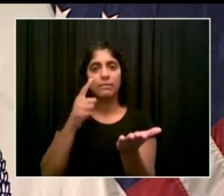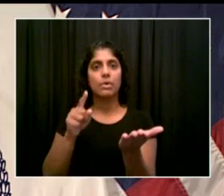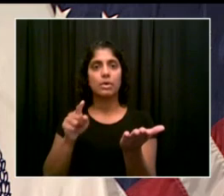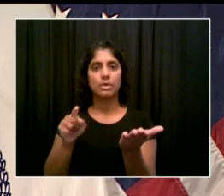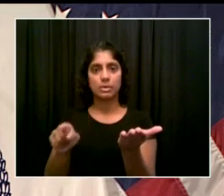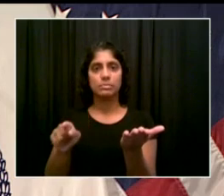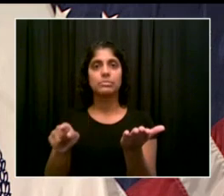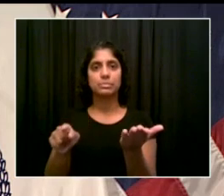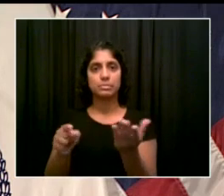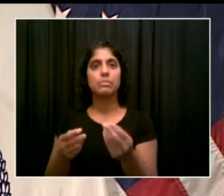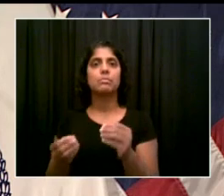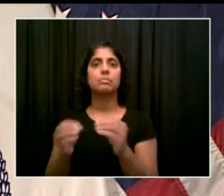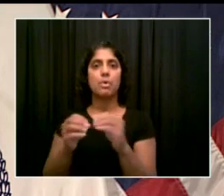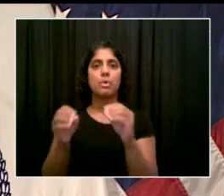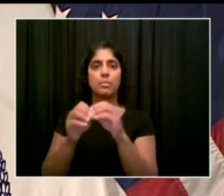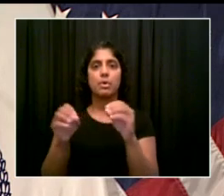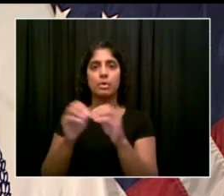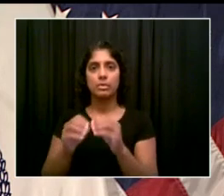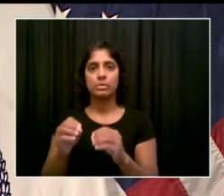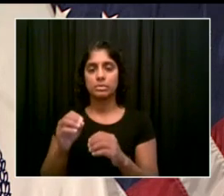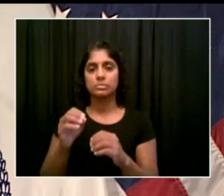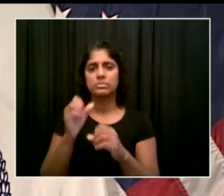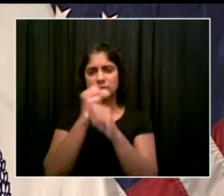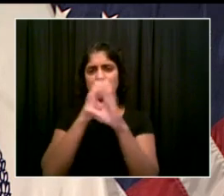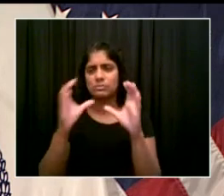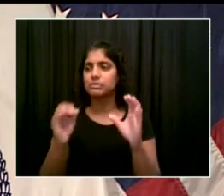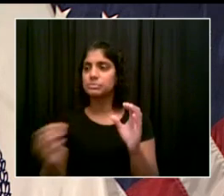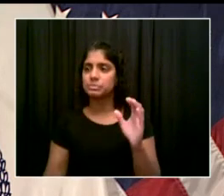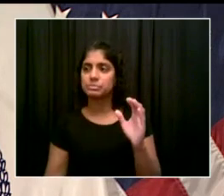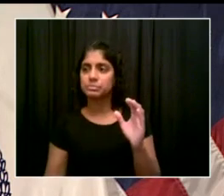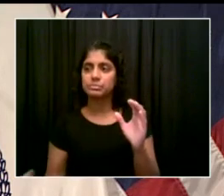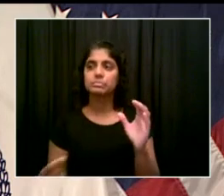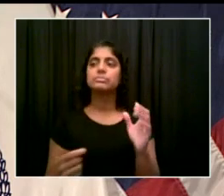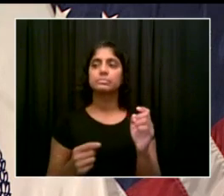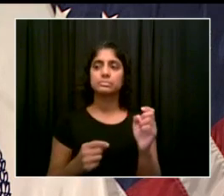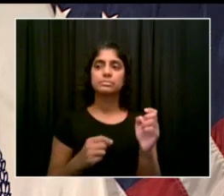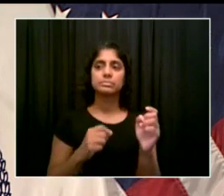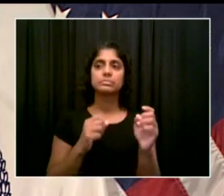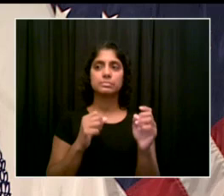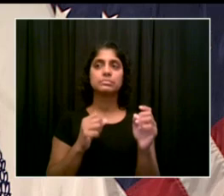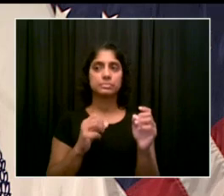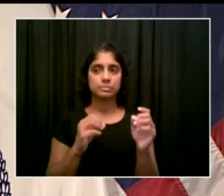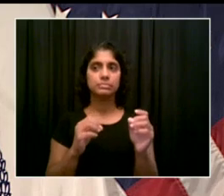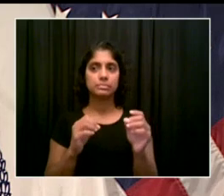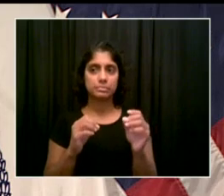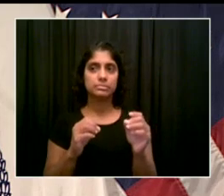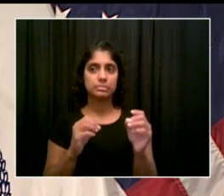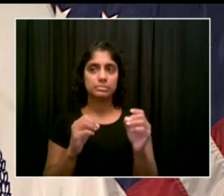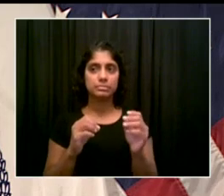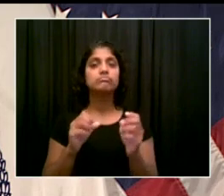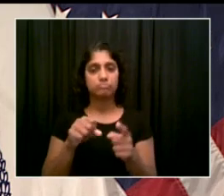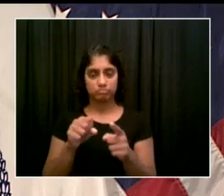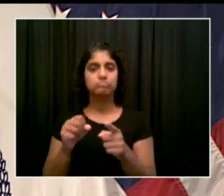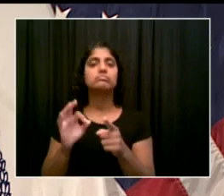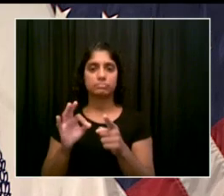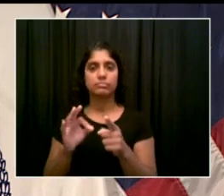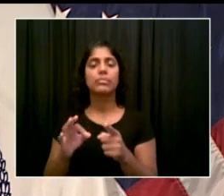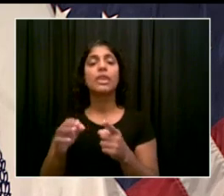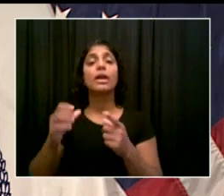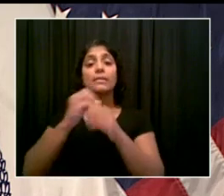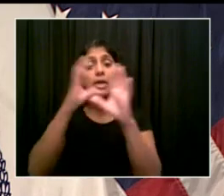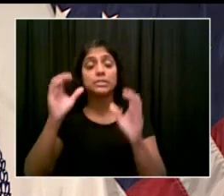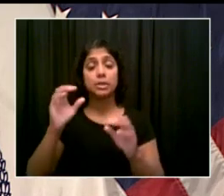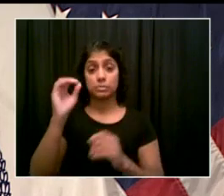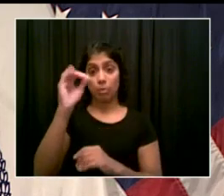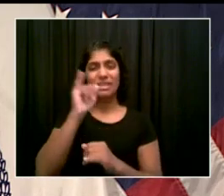sure people are healthy and safe. It also means congestion pricing. If we're going to disincentivize car